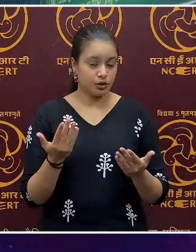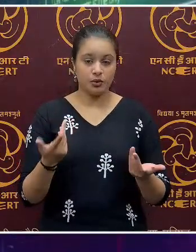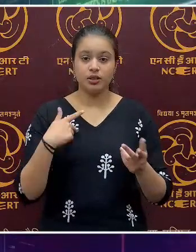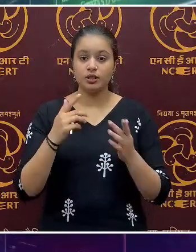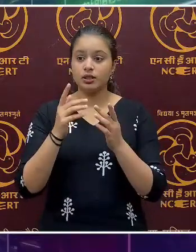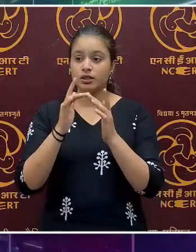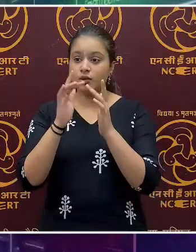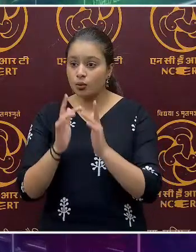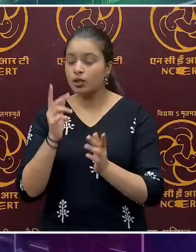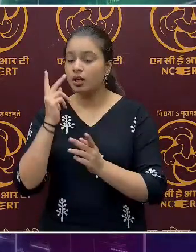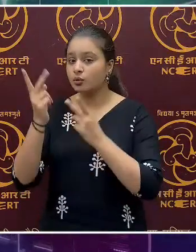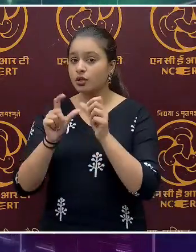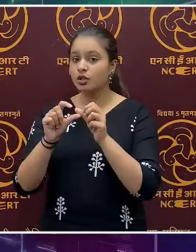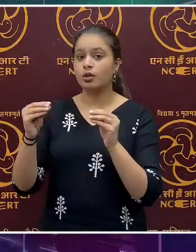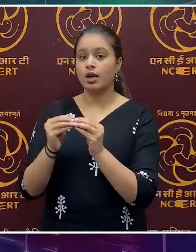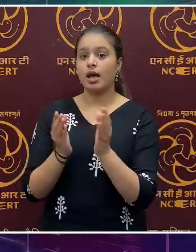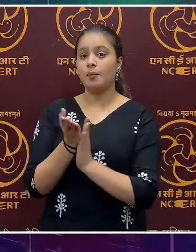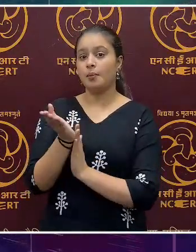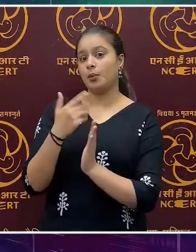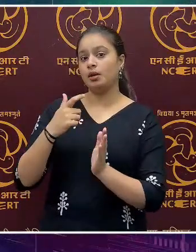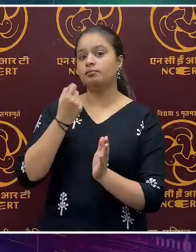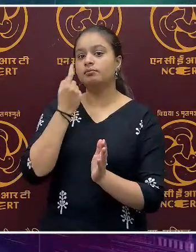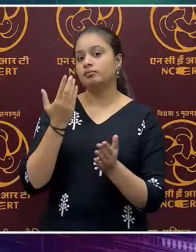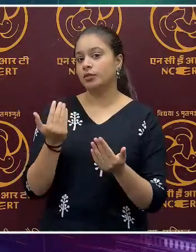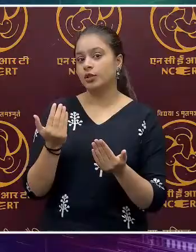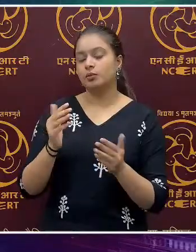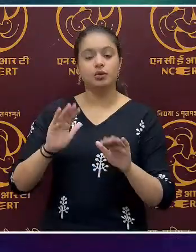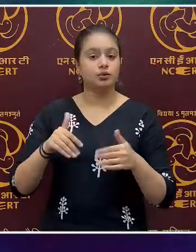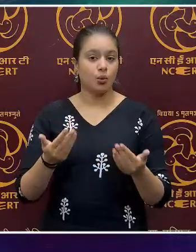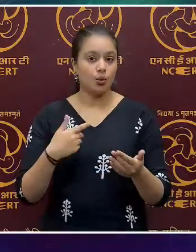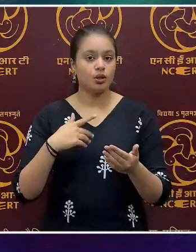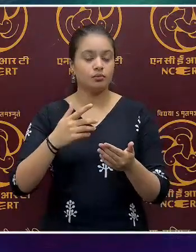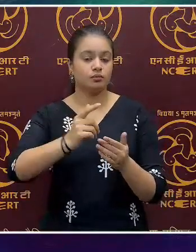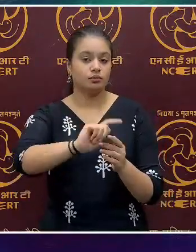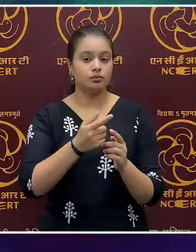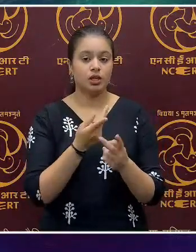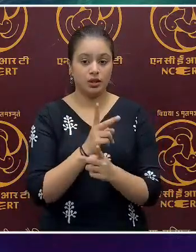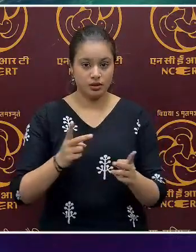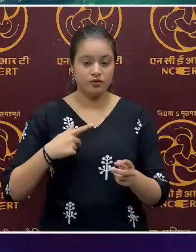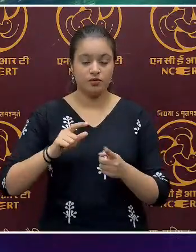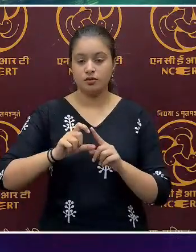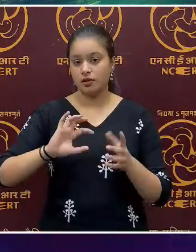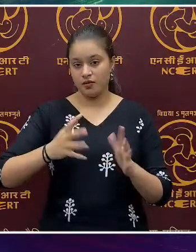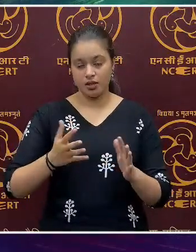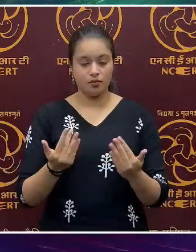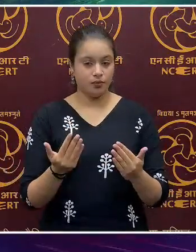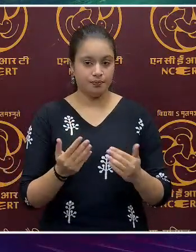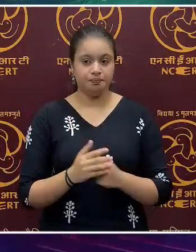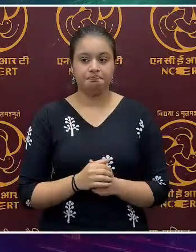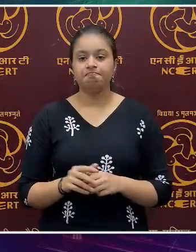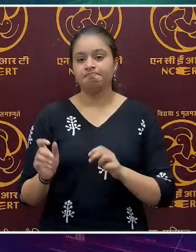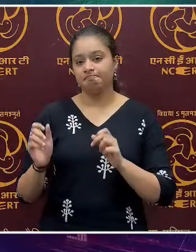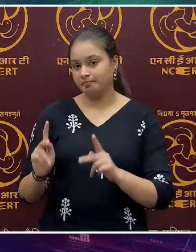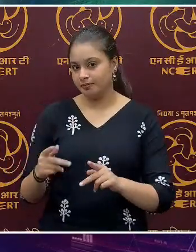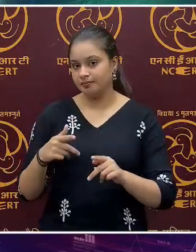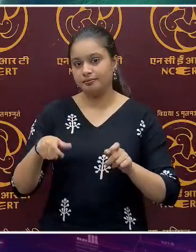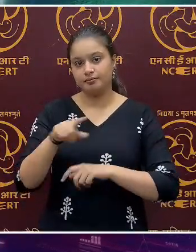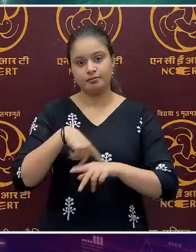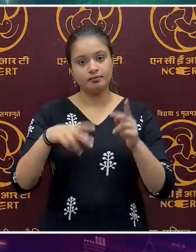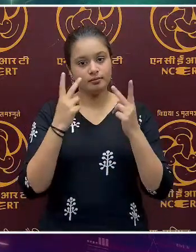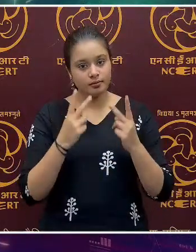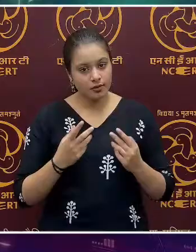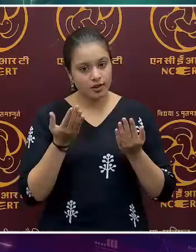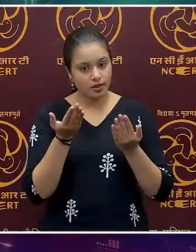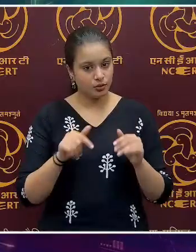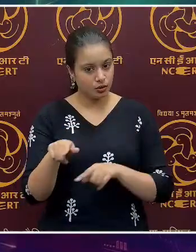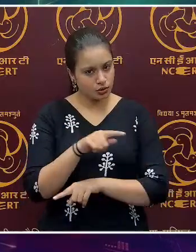virtual lab simulation through the internet and the tablets and the other devices. Okay, so our viewers or all these students, they